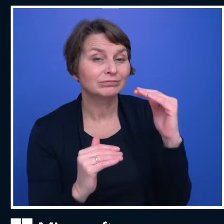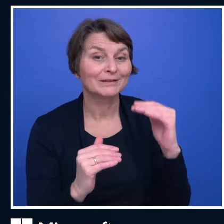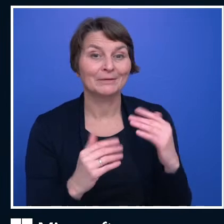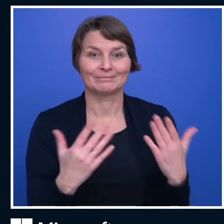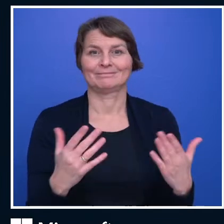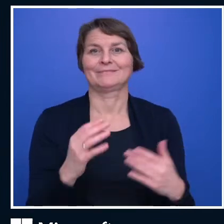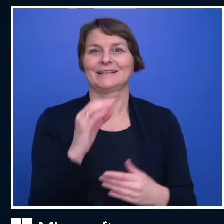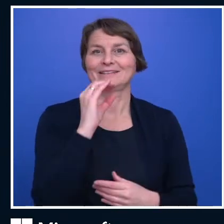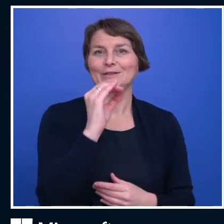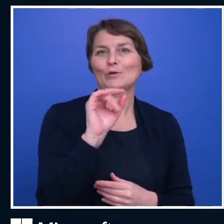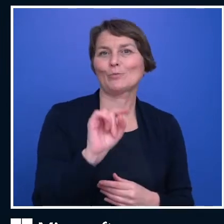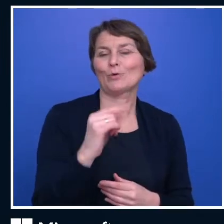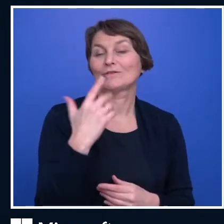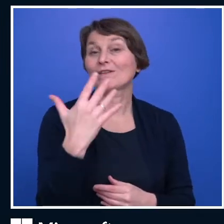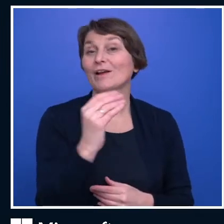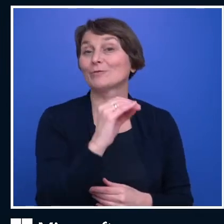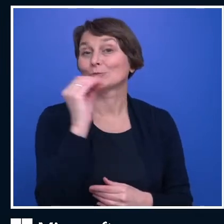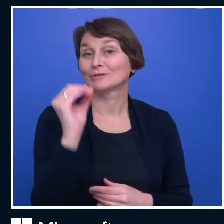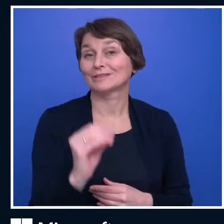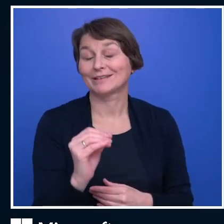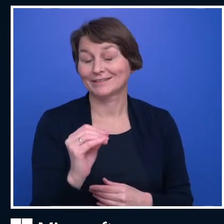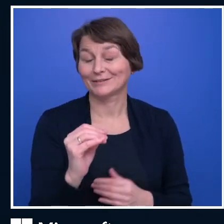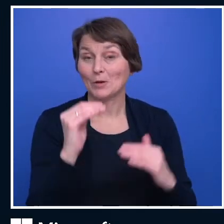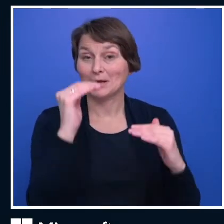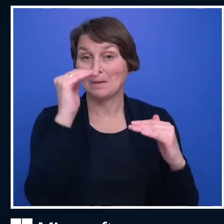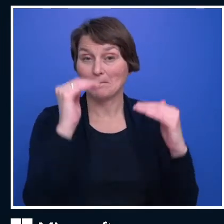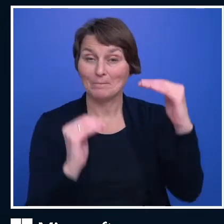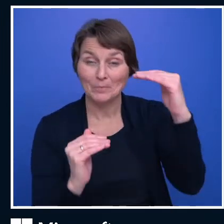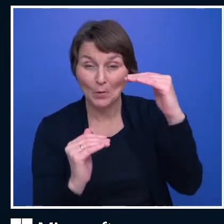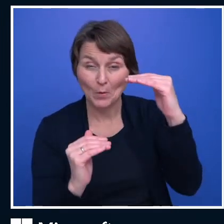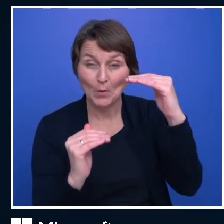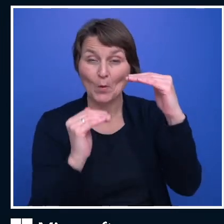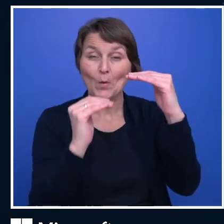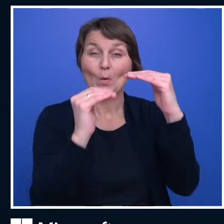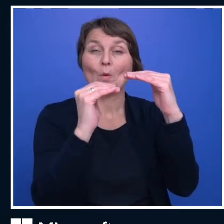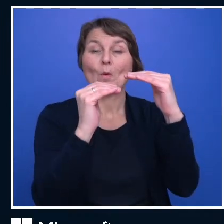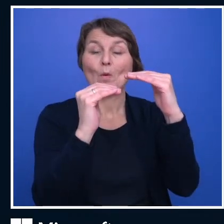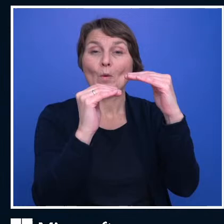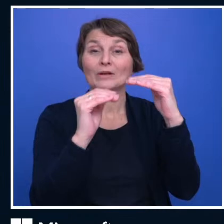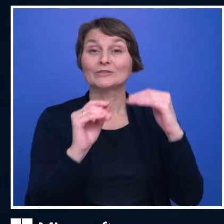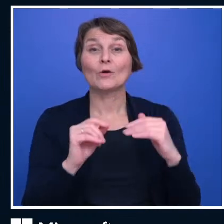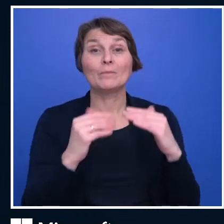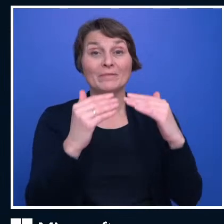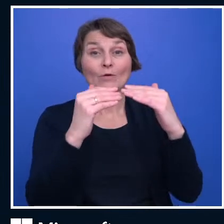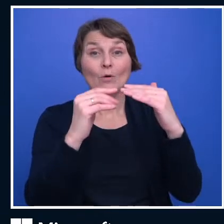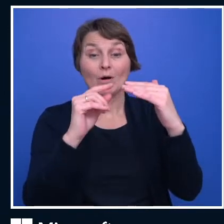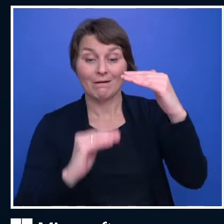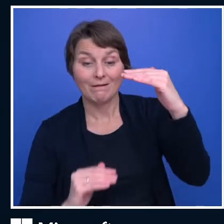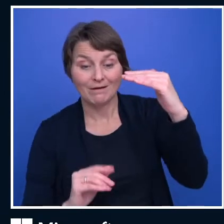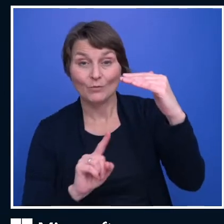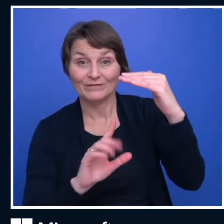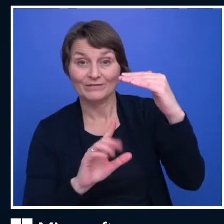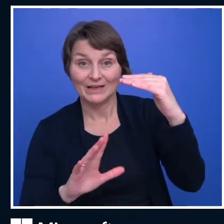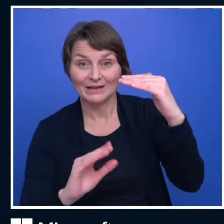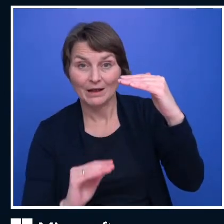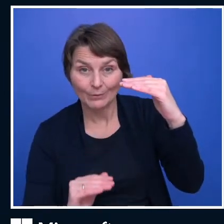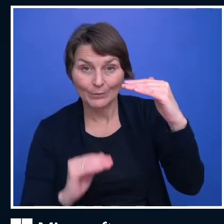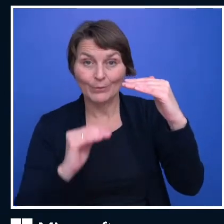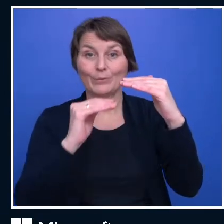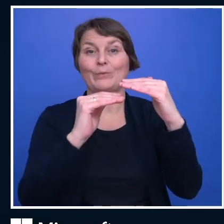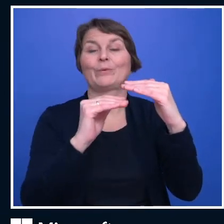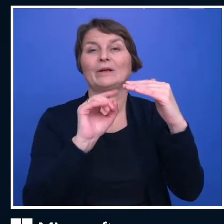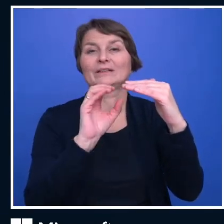in selections. So I went from 15% to 0.5%, and I got a bit